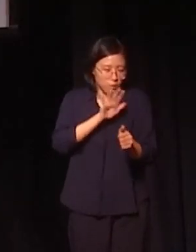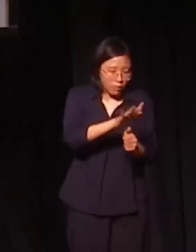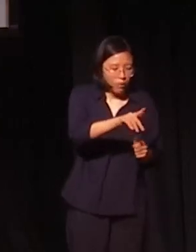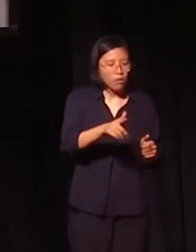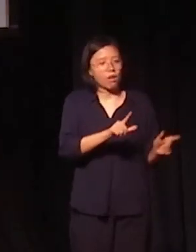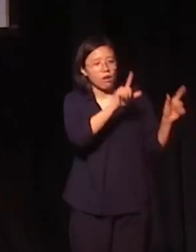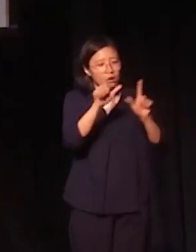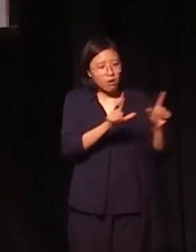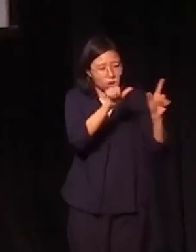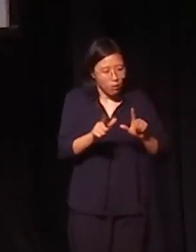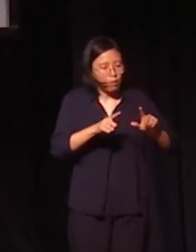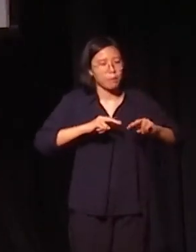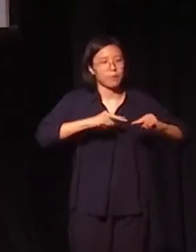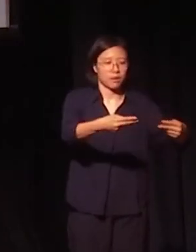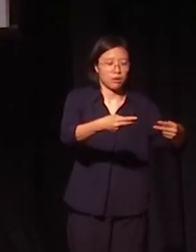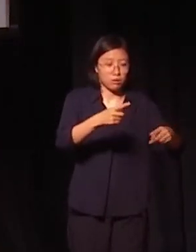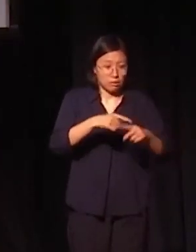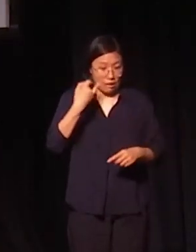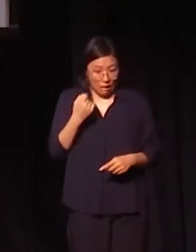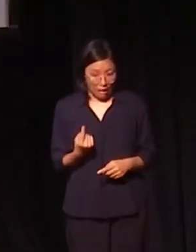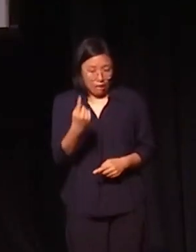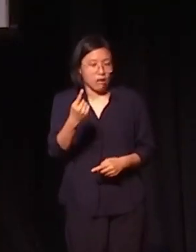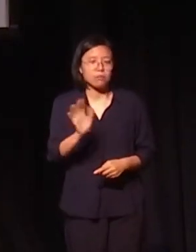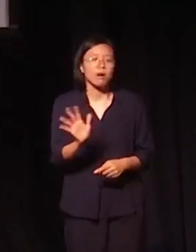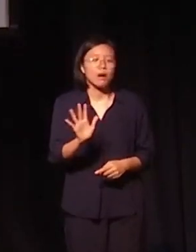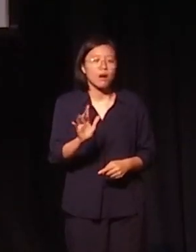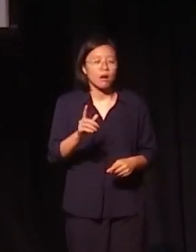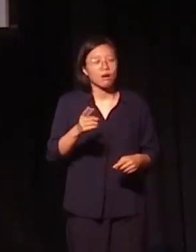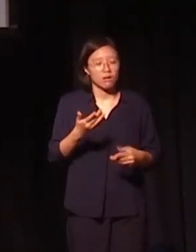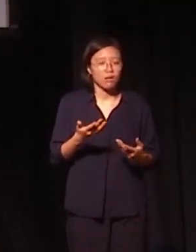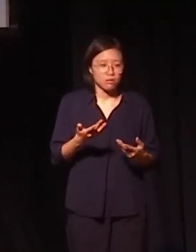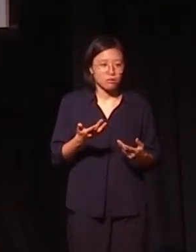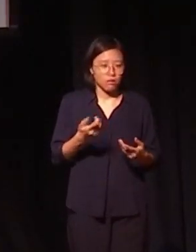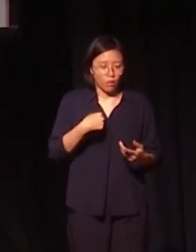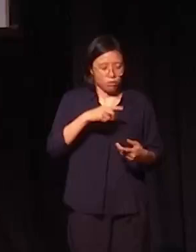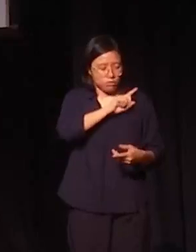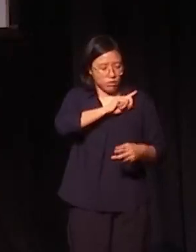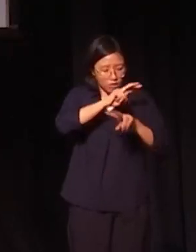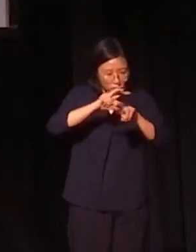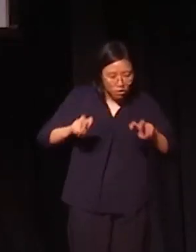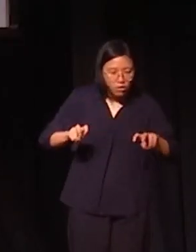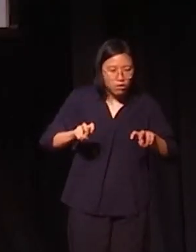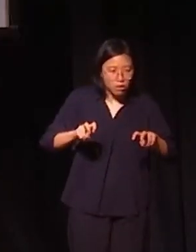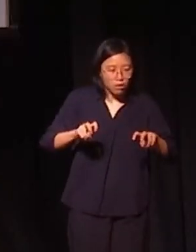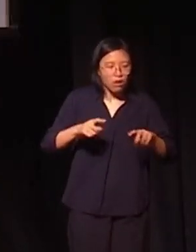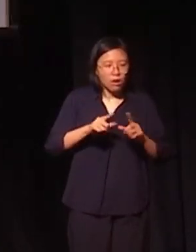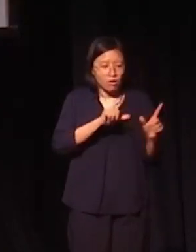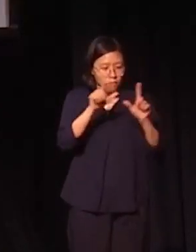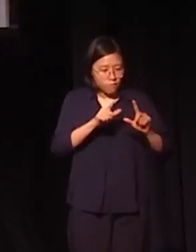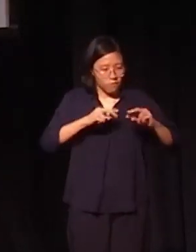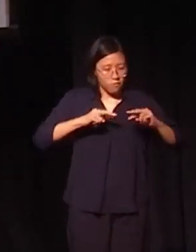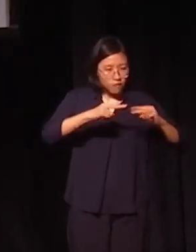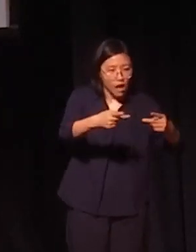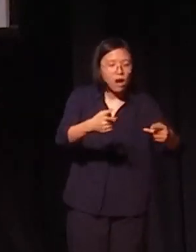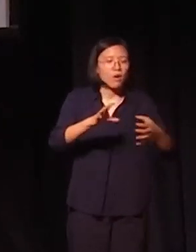lives, not only deaf people's lives in my context, but actually I think to transform lives in a multilingual